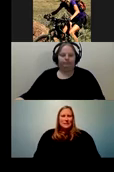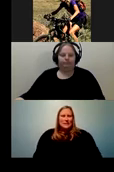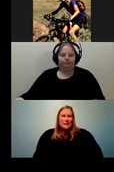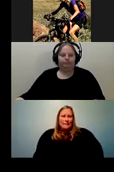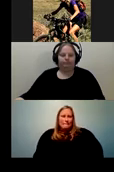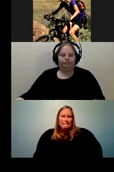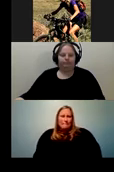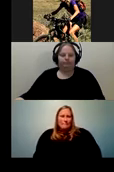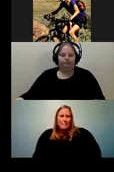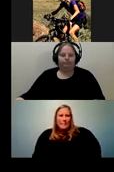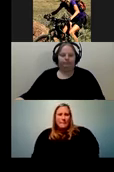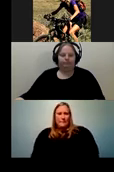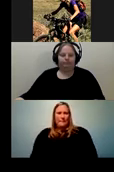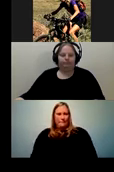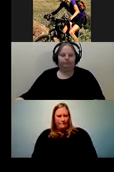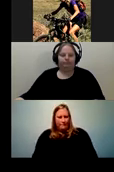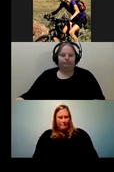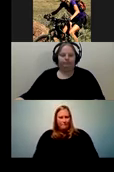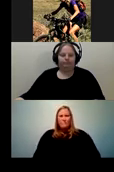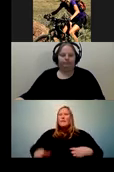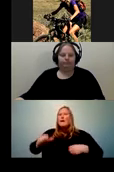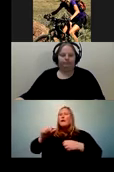One couple people say not enough info.